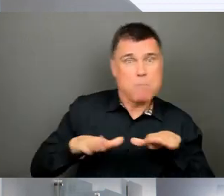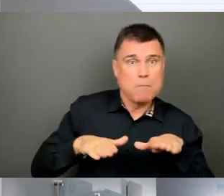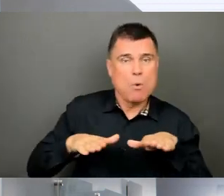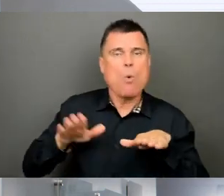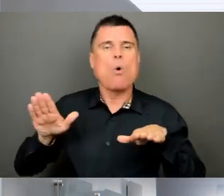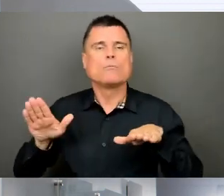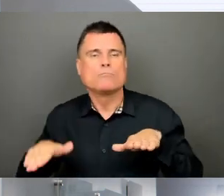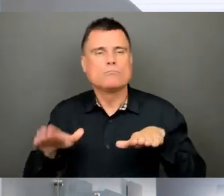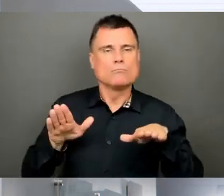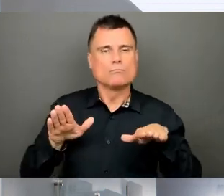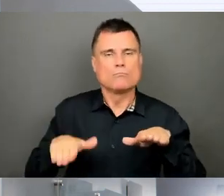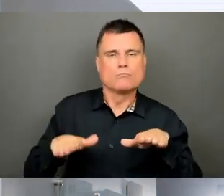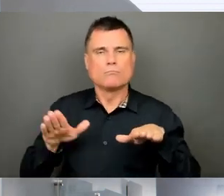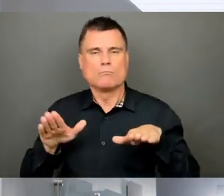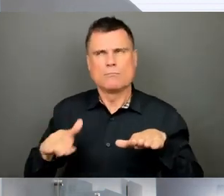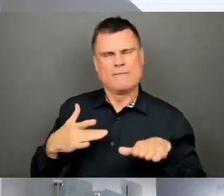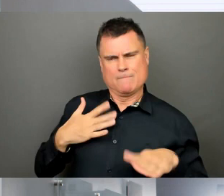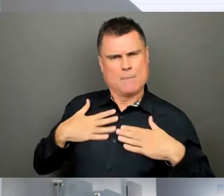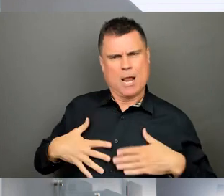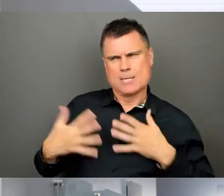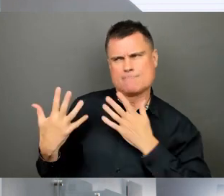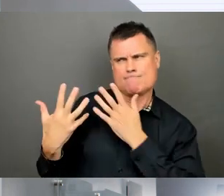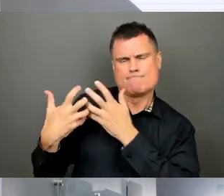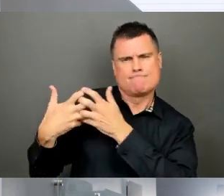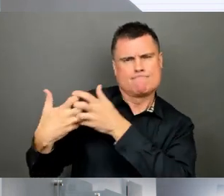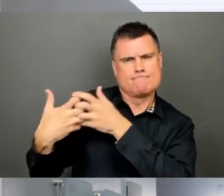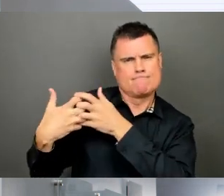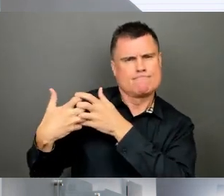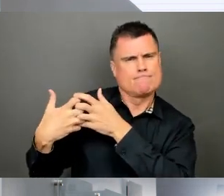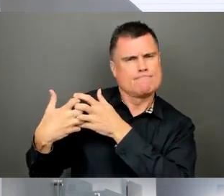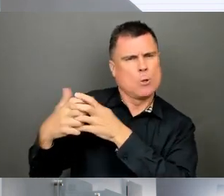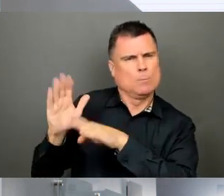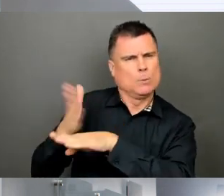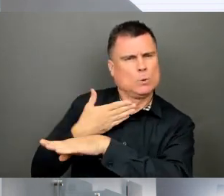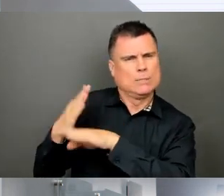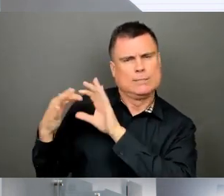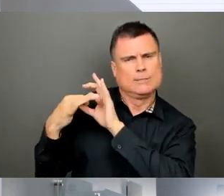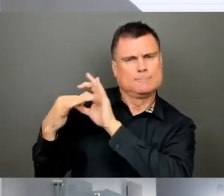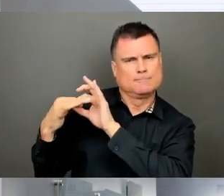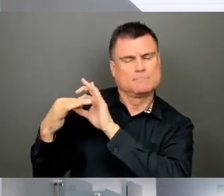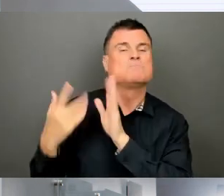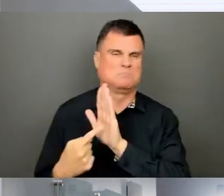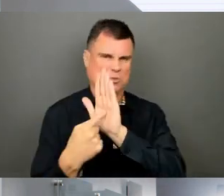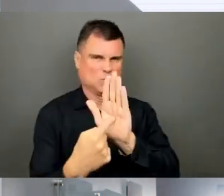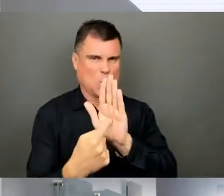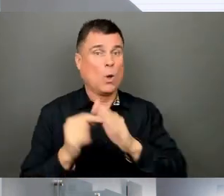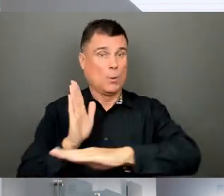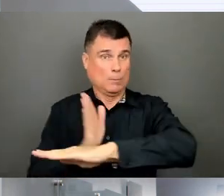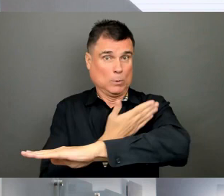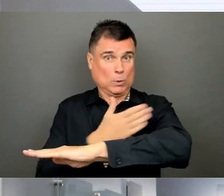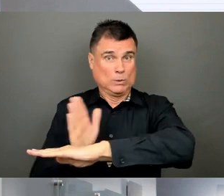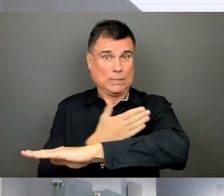like, we're trying to fit in with a feeling within that tempo. So we're going to roll the music, and what we're going to concentrate